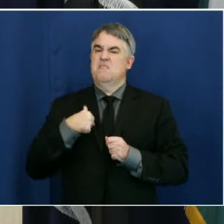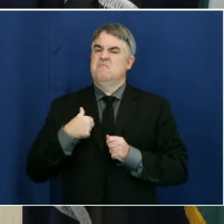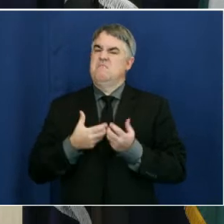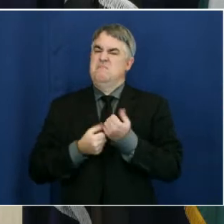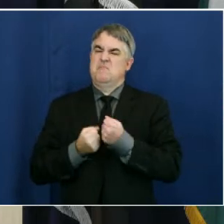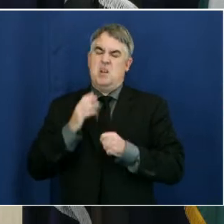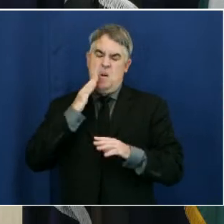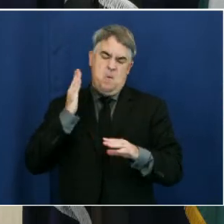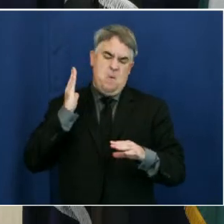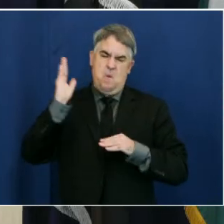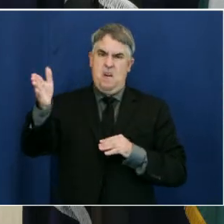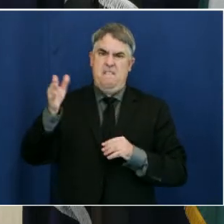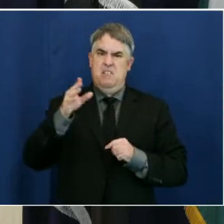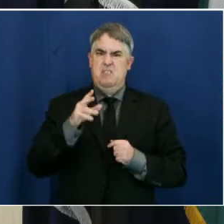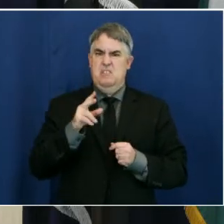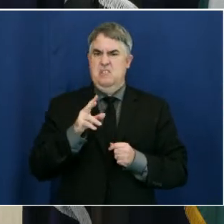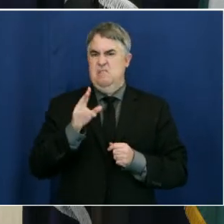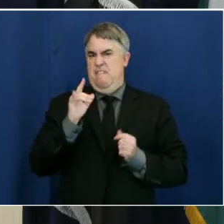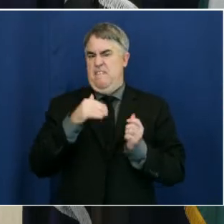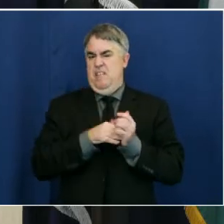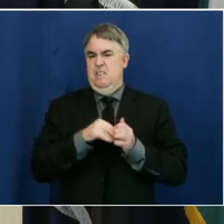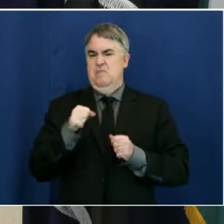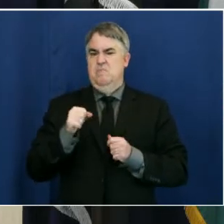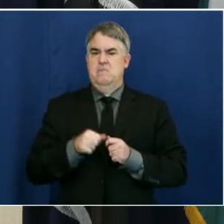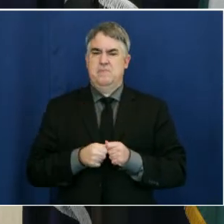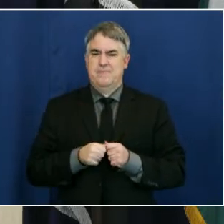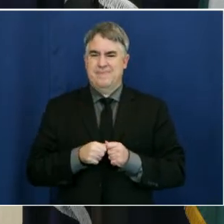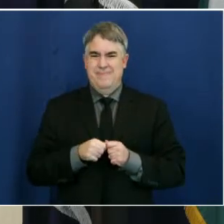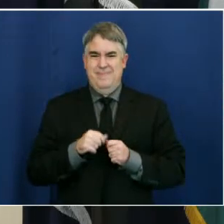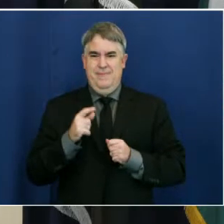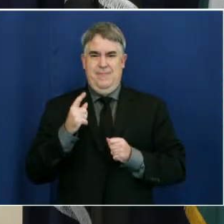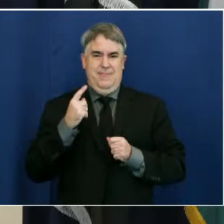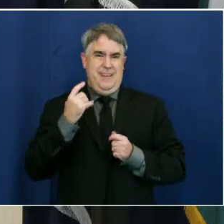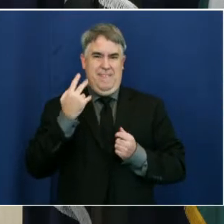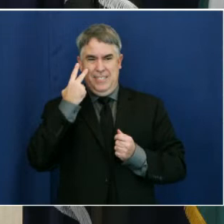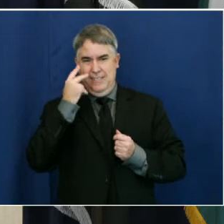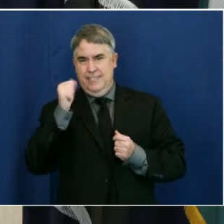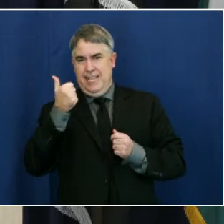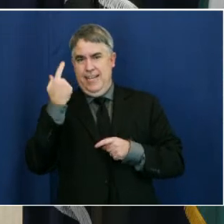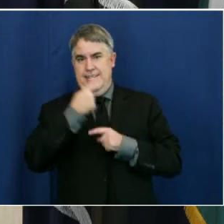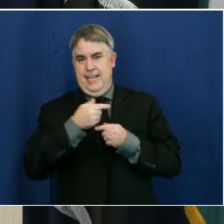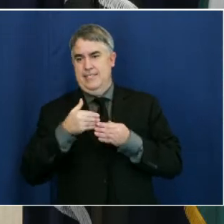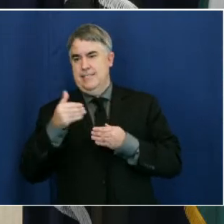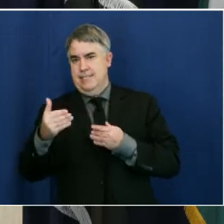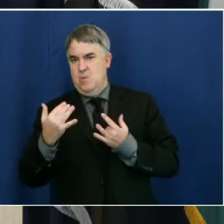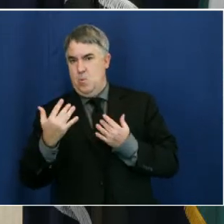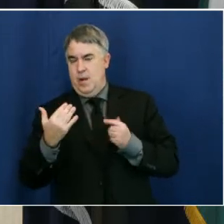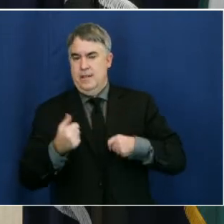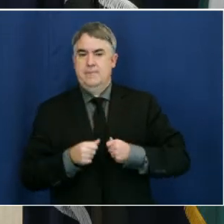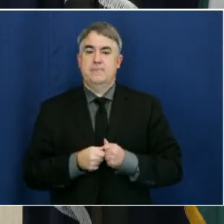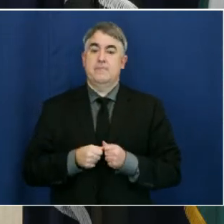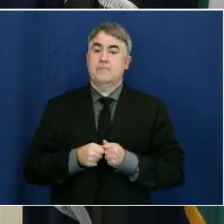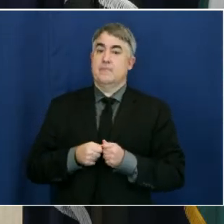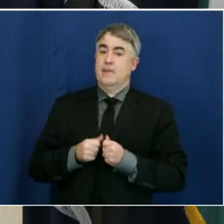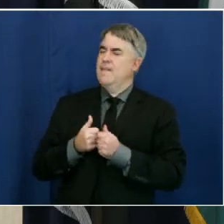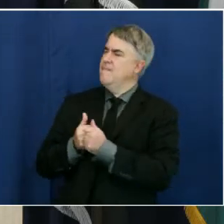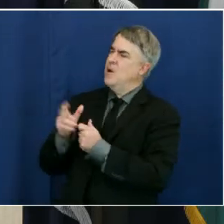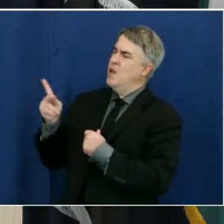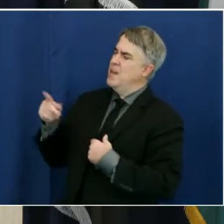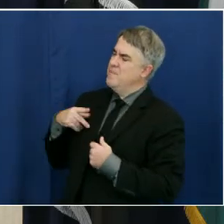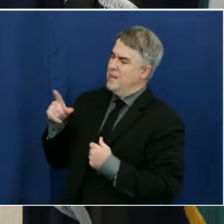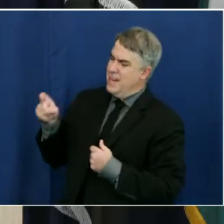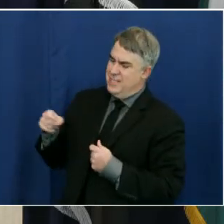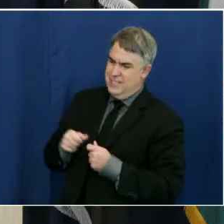we'll have to see how it goes over the next 10 days. And a quick follow-up to that, Supervisor. You talked about looking